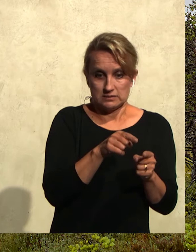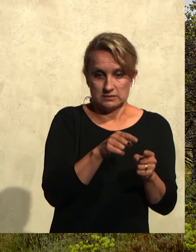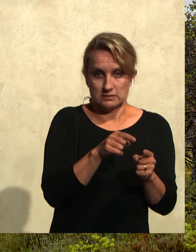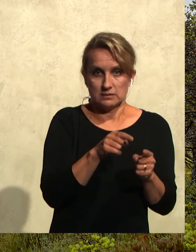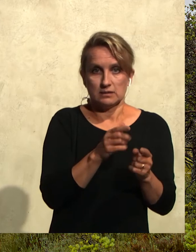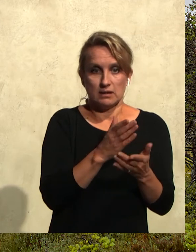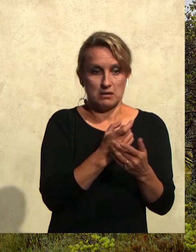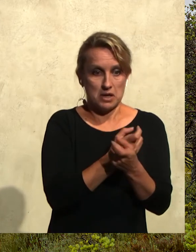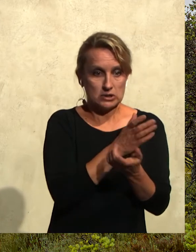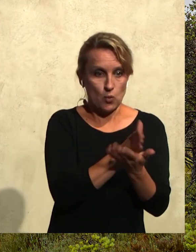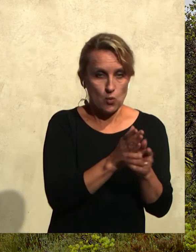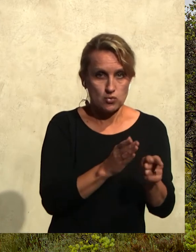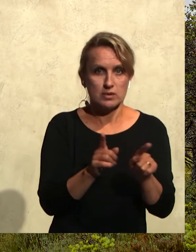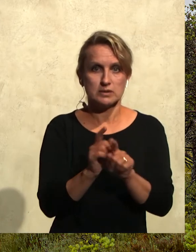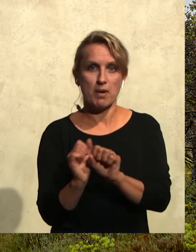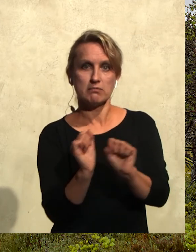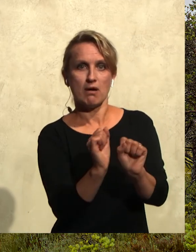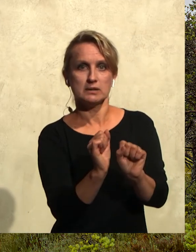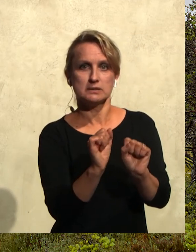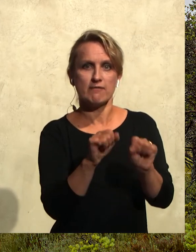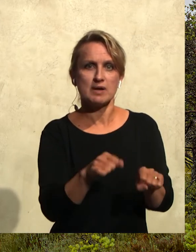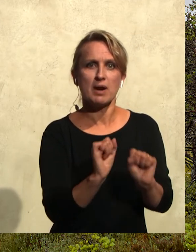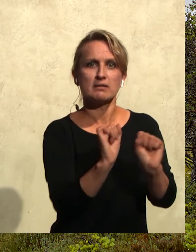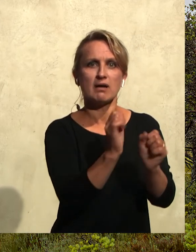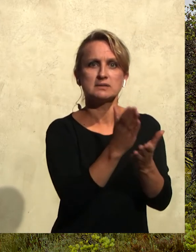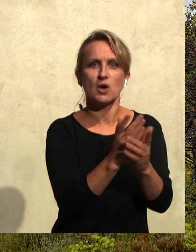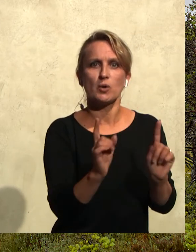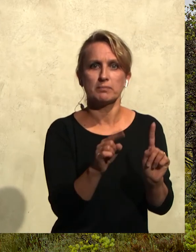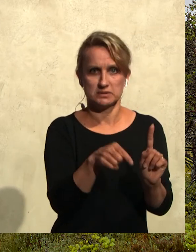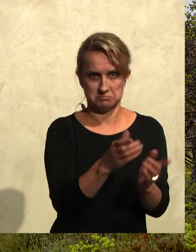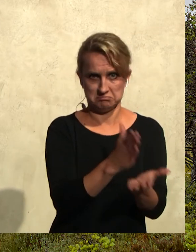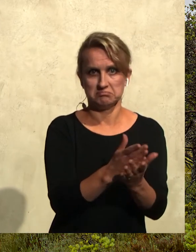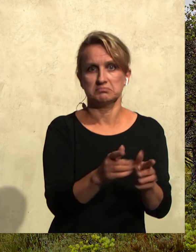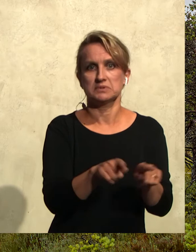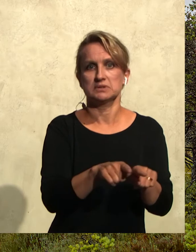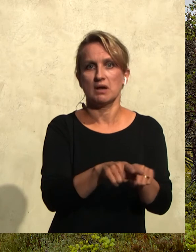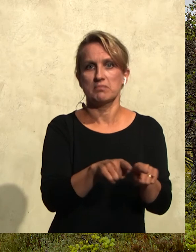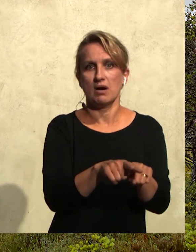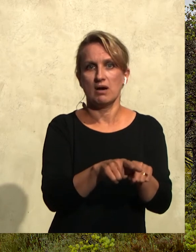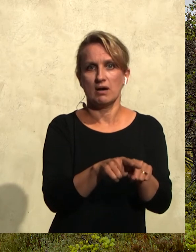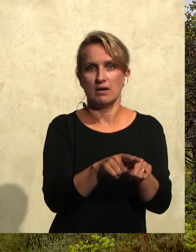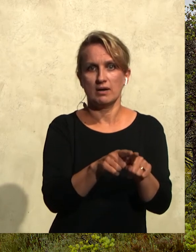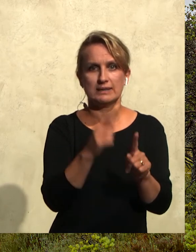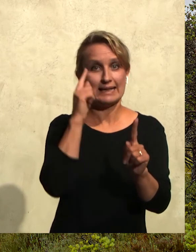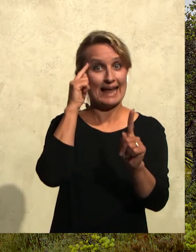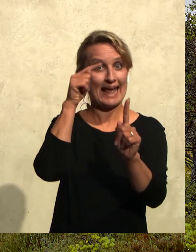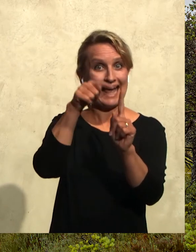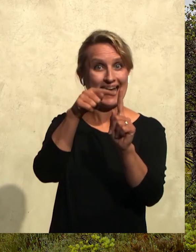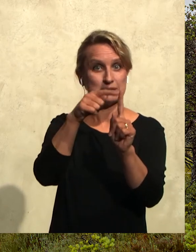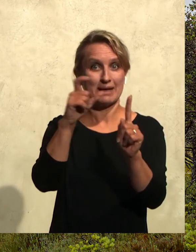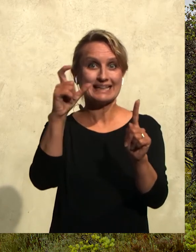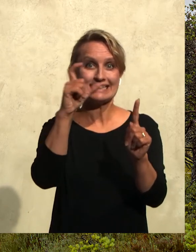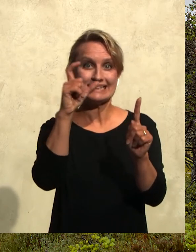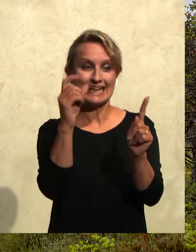and practice and interventions shown in the blue arrows is to reduce exposure to the